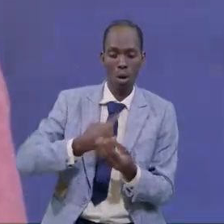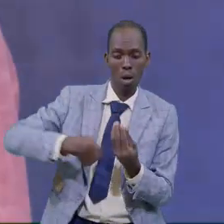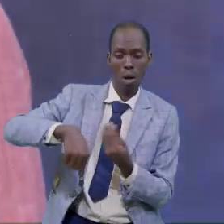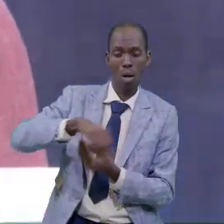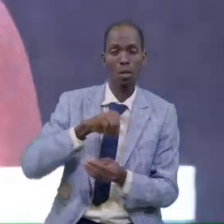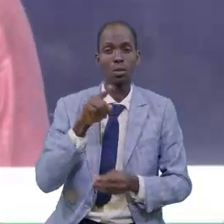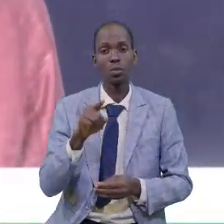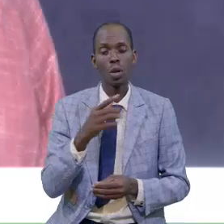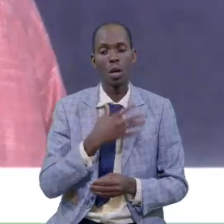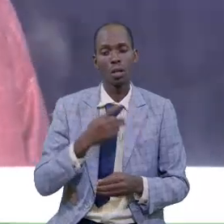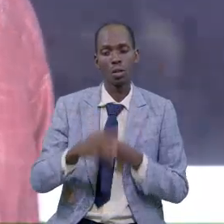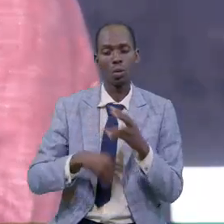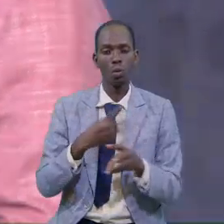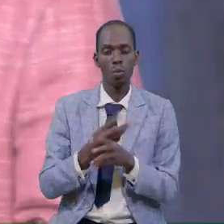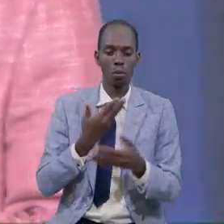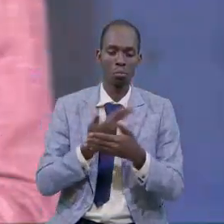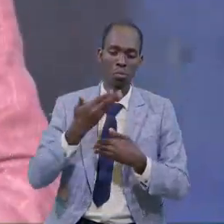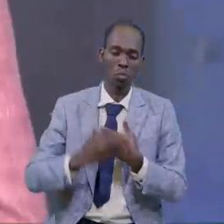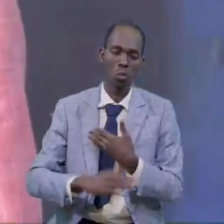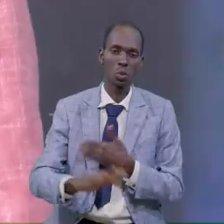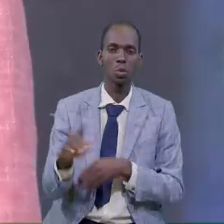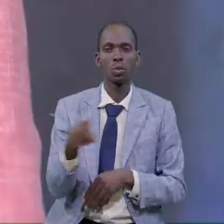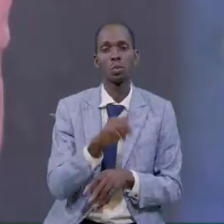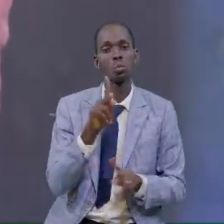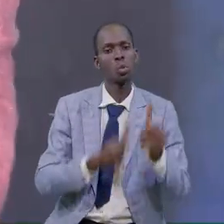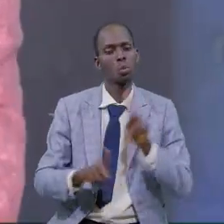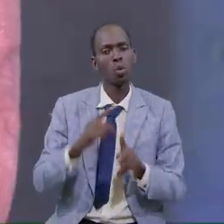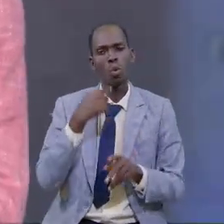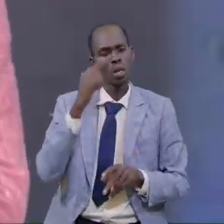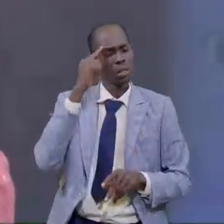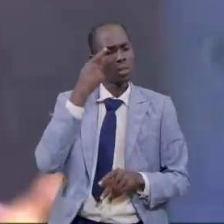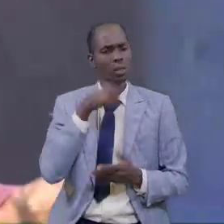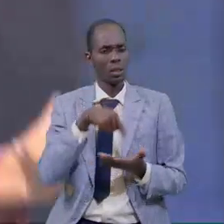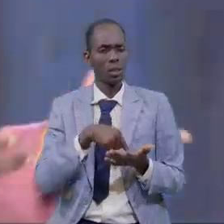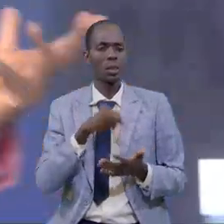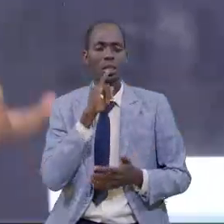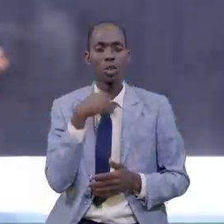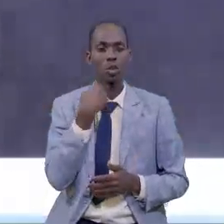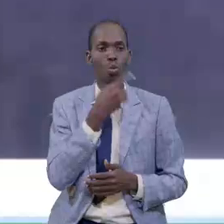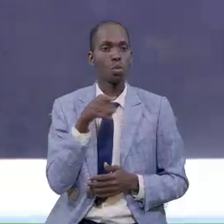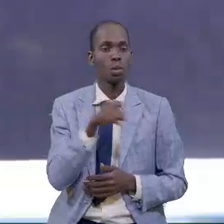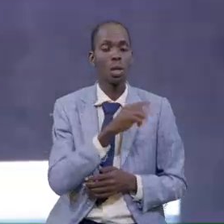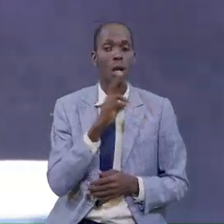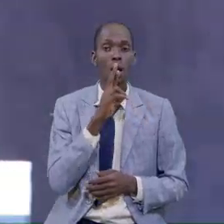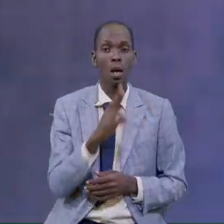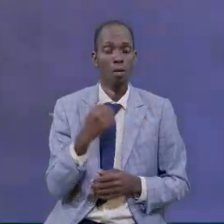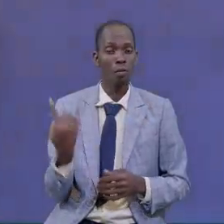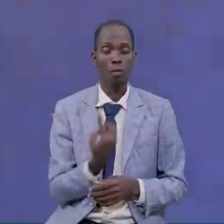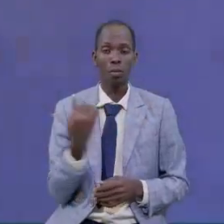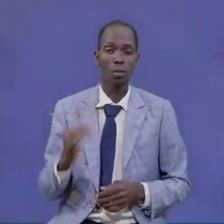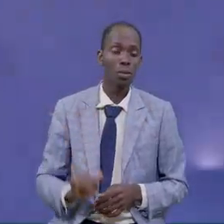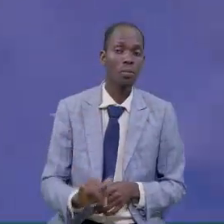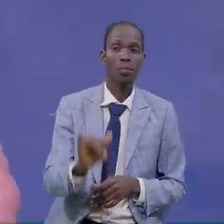that think this is who they are and this is what they're going to be for life. You want to arise and you want